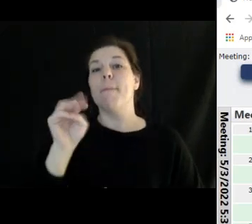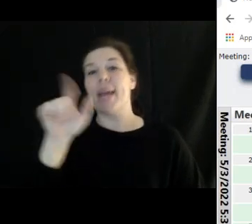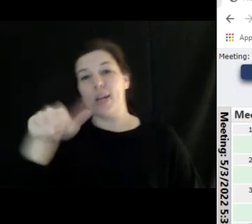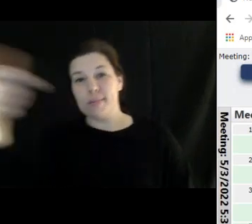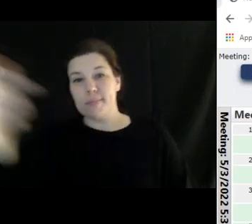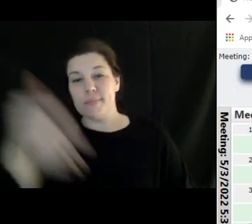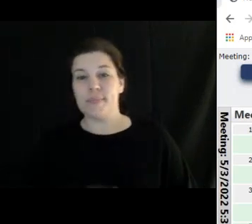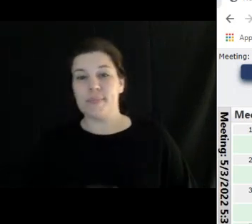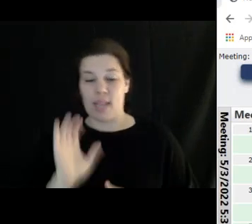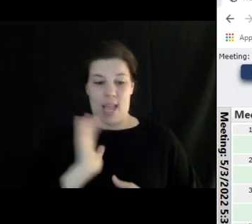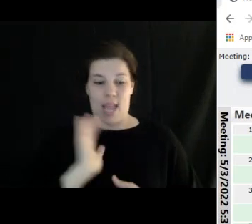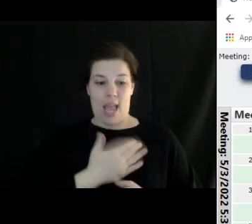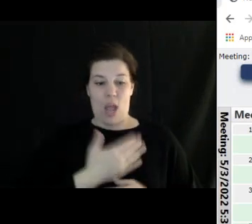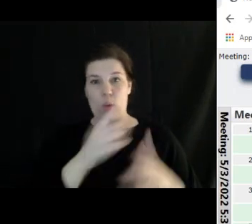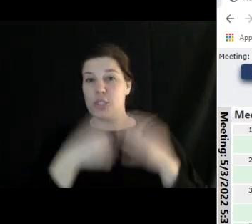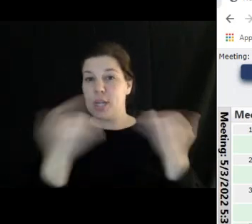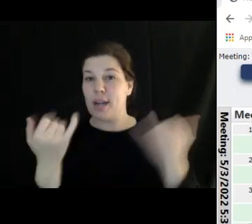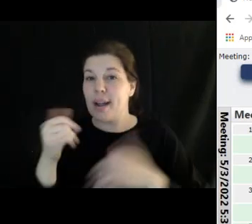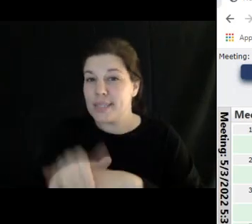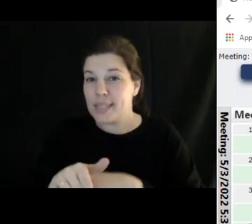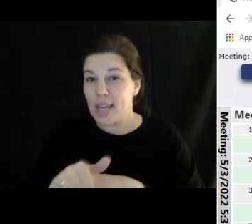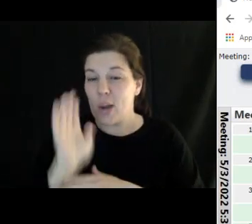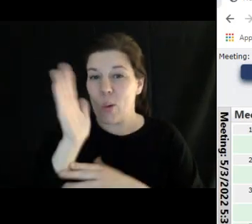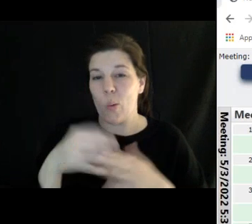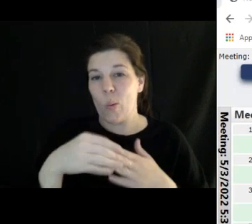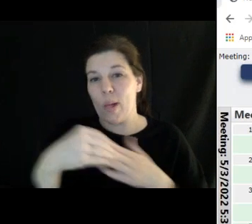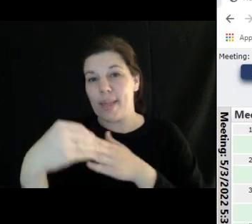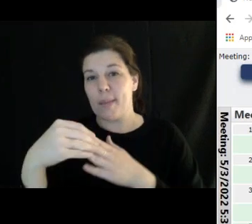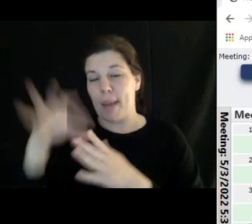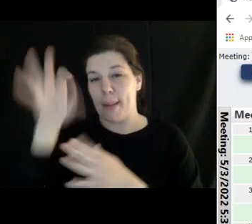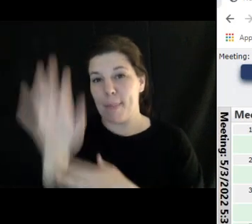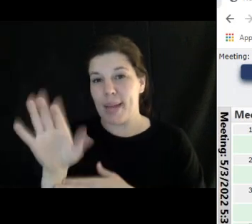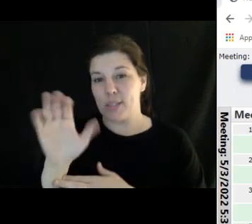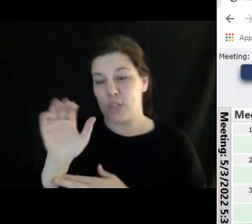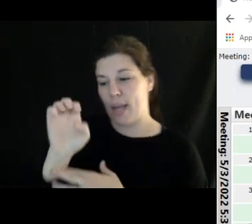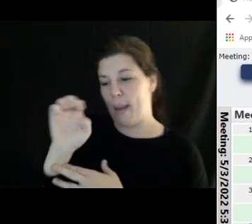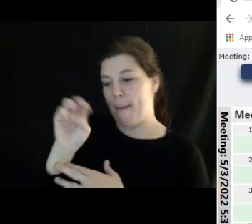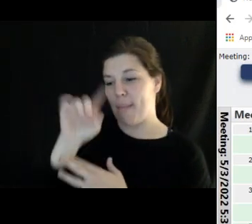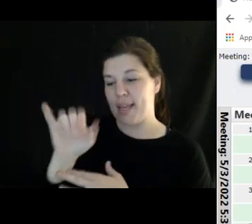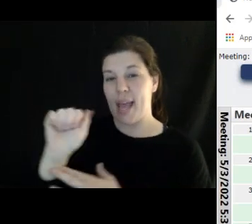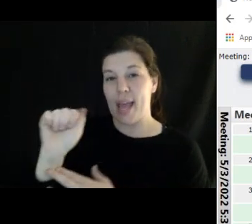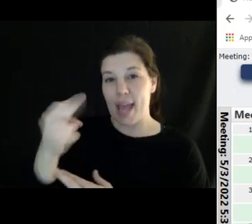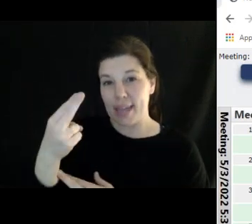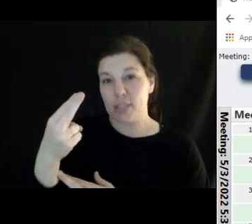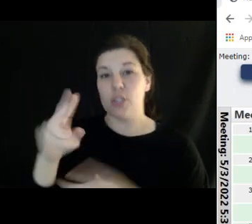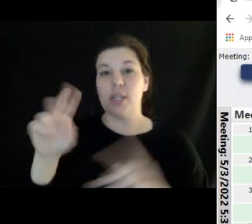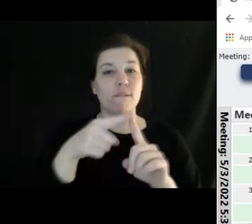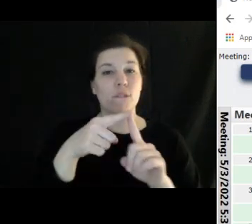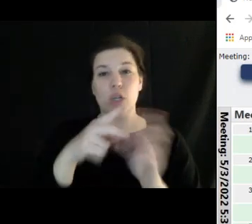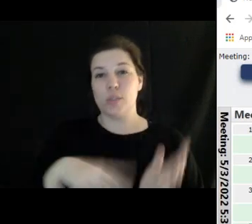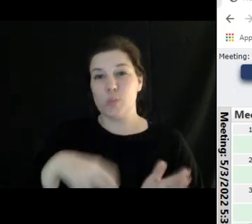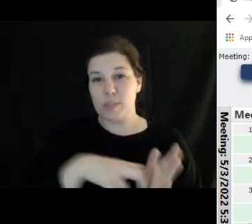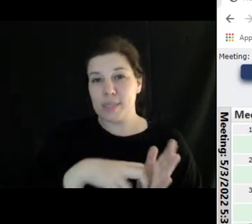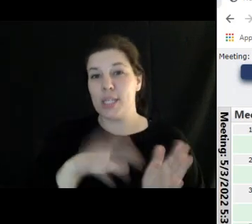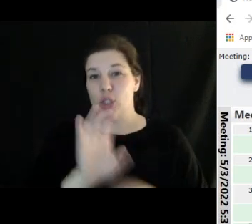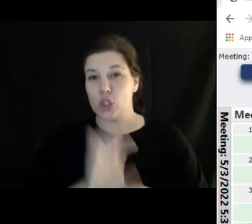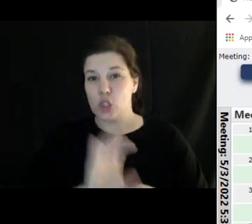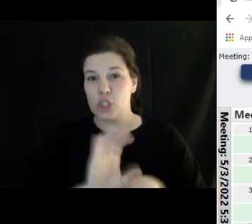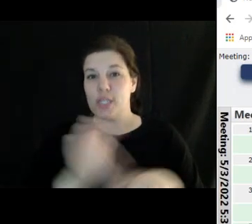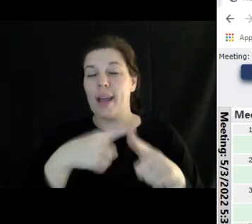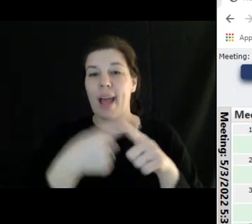for this evening will be led by Pastor Emily Ash of First Presbyterian Church and immediately followed by the Pledge of